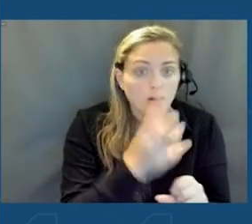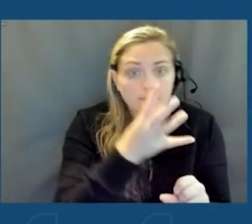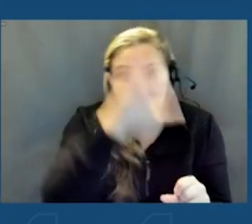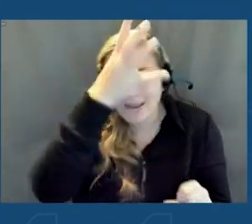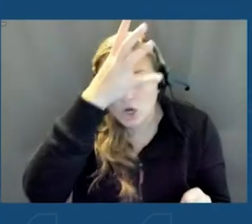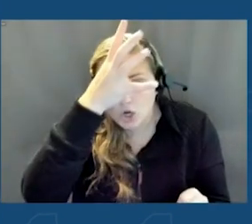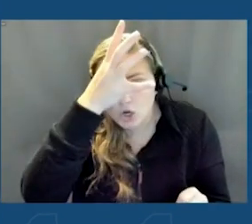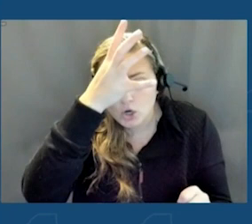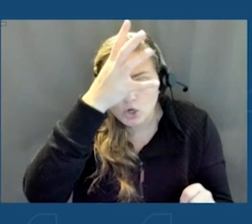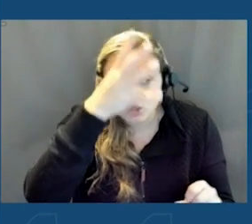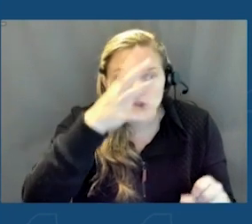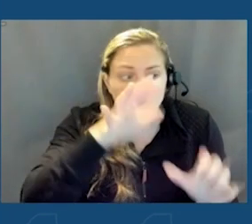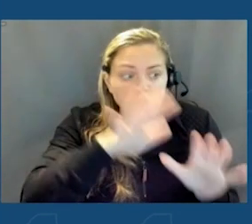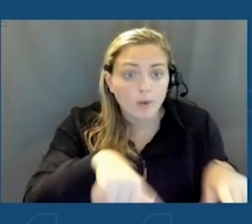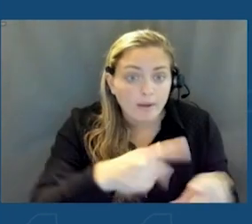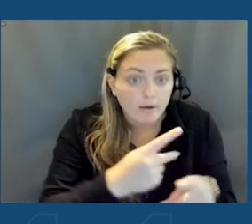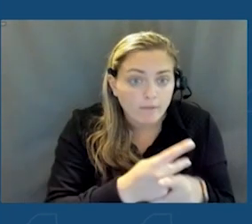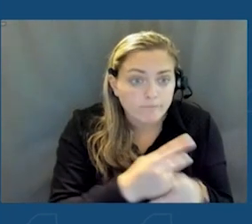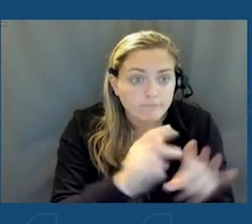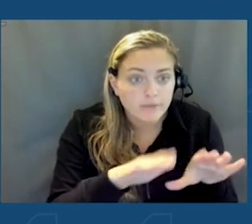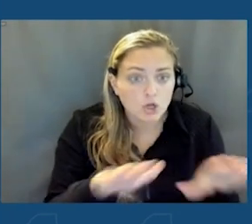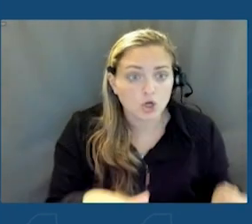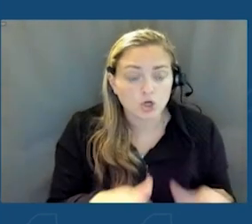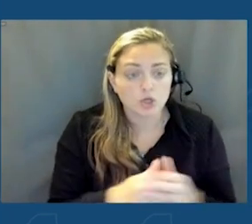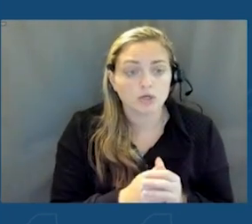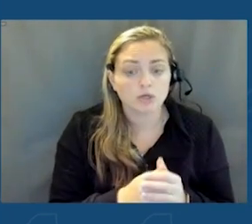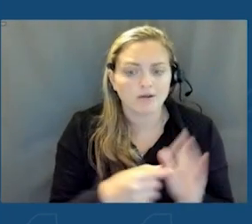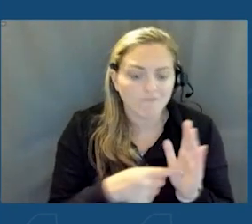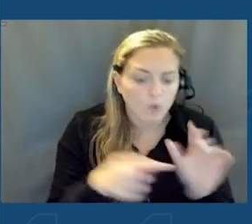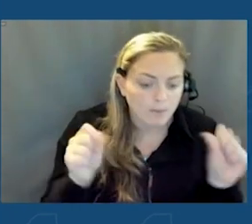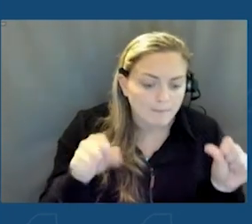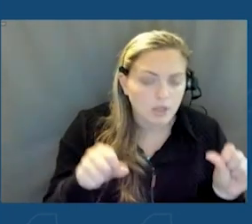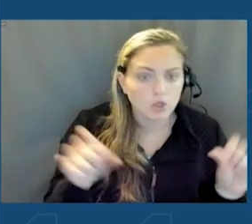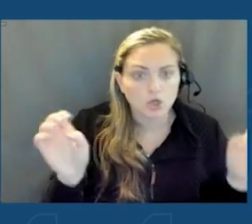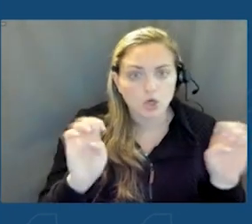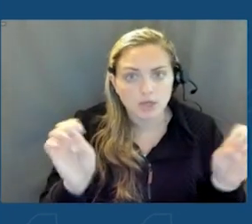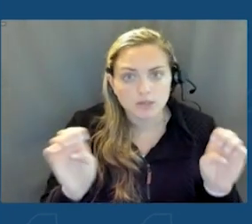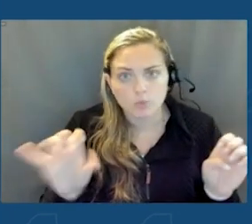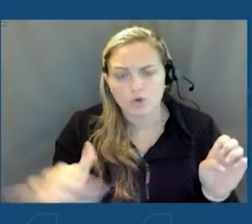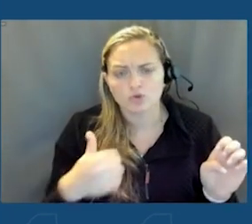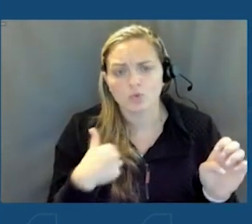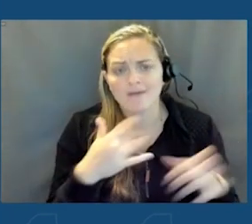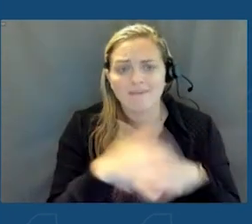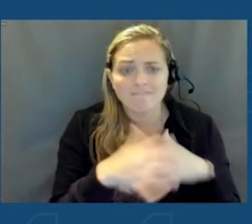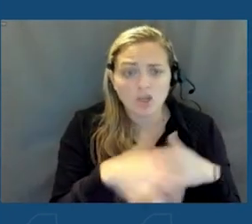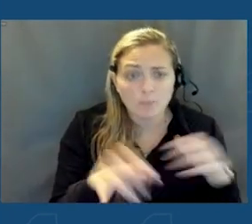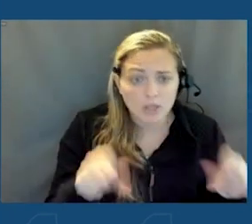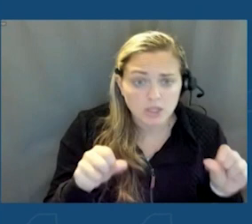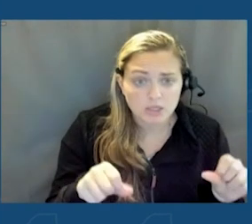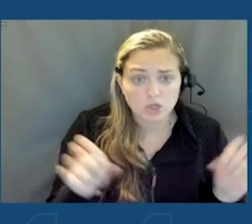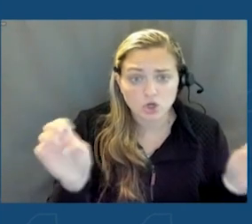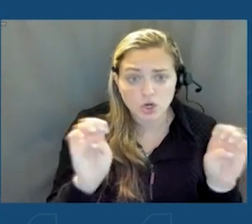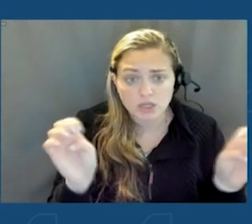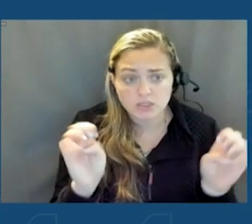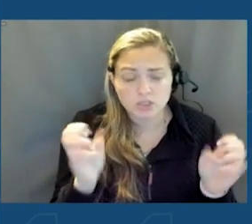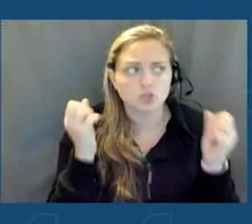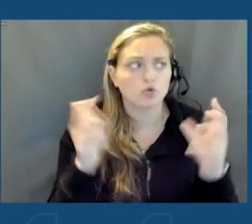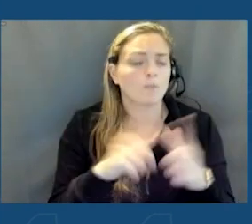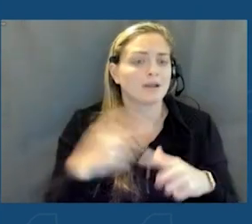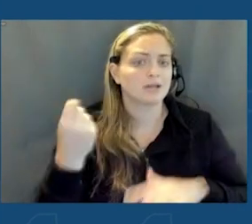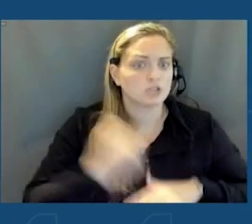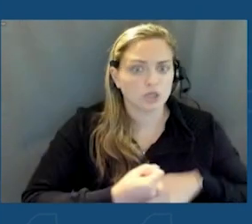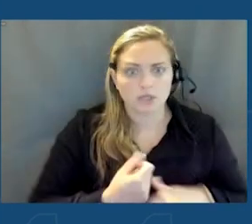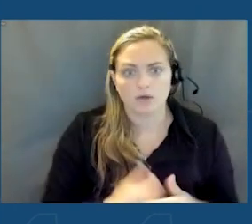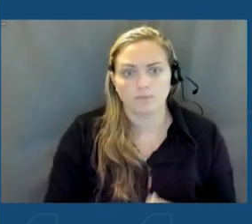the caregivers. We have an affordability crisis. We also have an availability crisis because so many shut down.